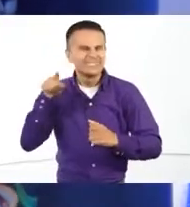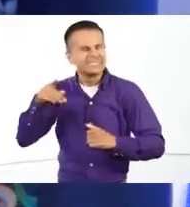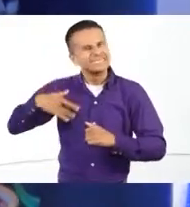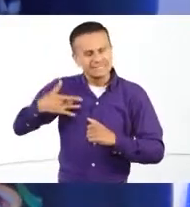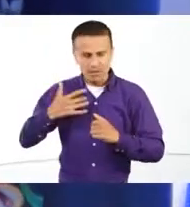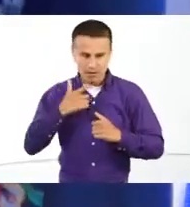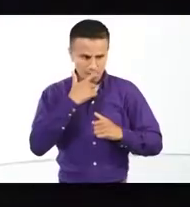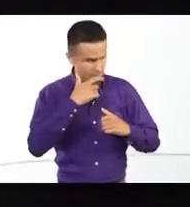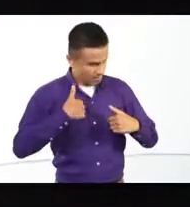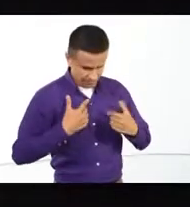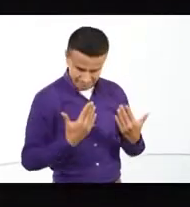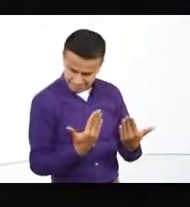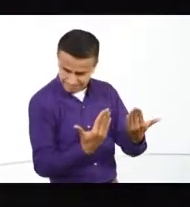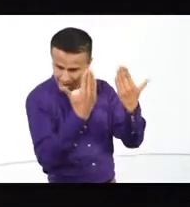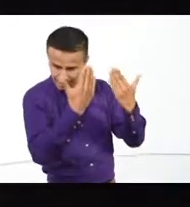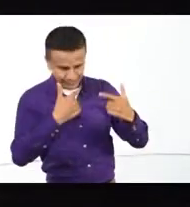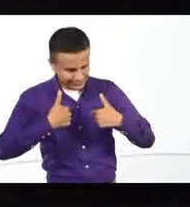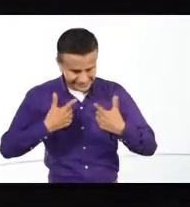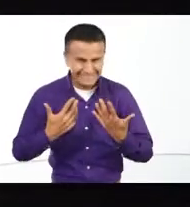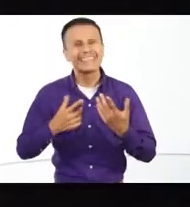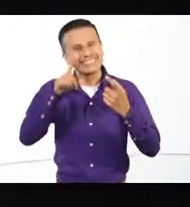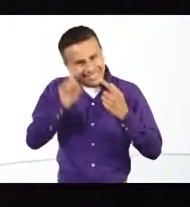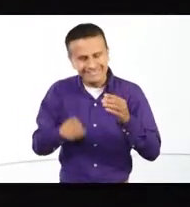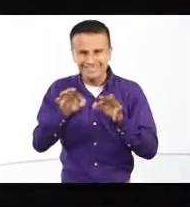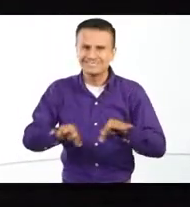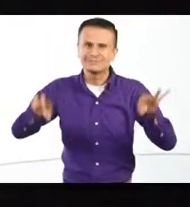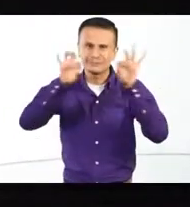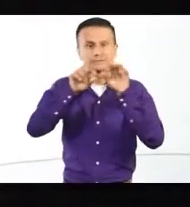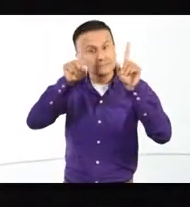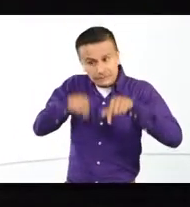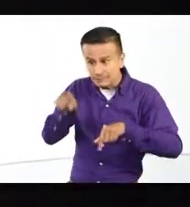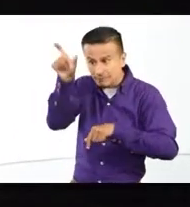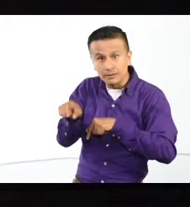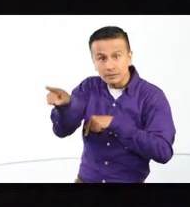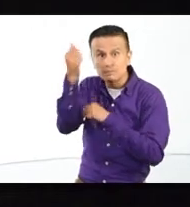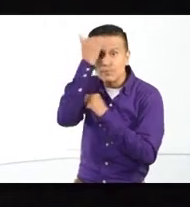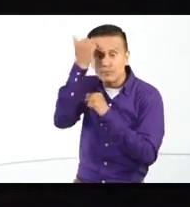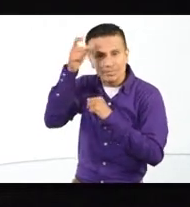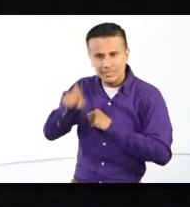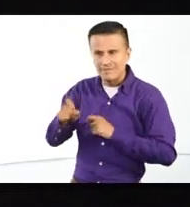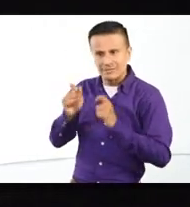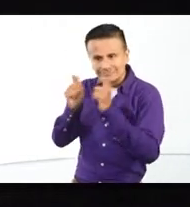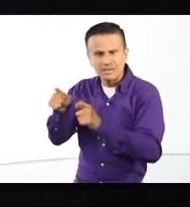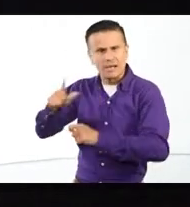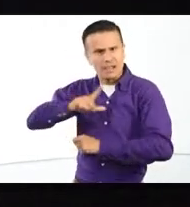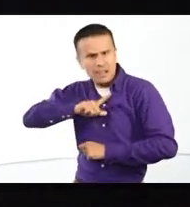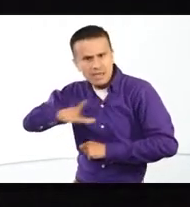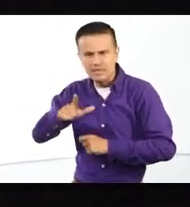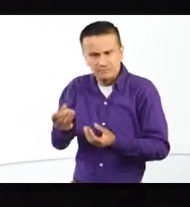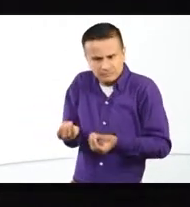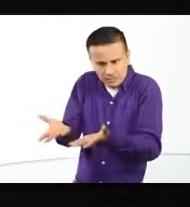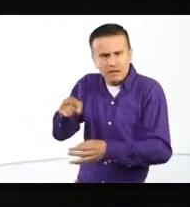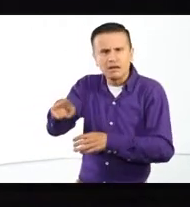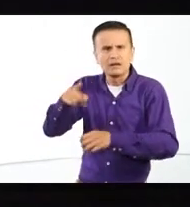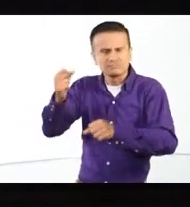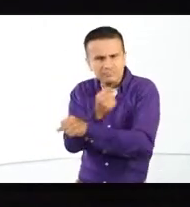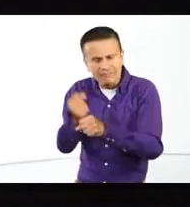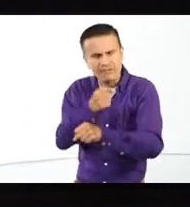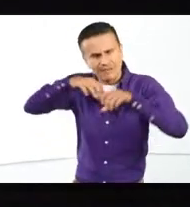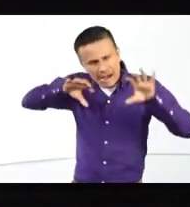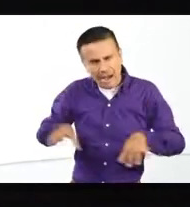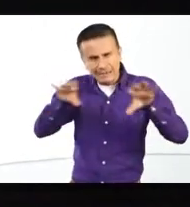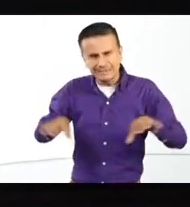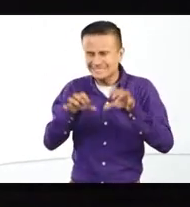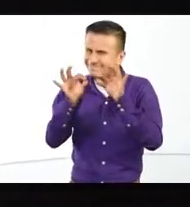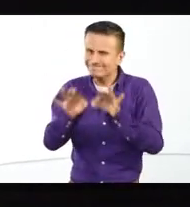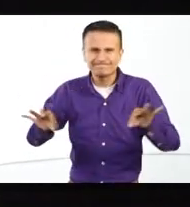to feel valued? We need to recognize the agency of teachers as leaders and give them the freedom to be able to